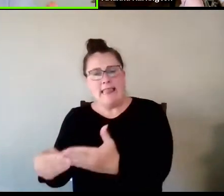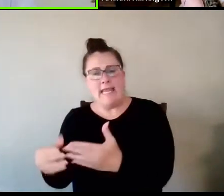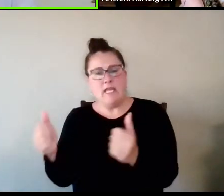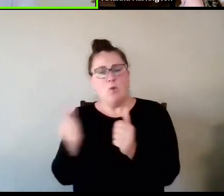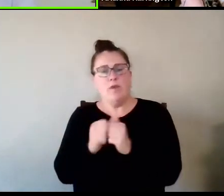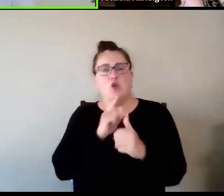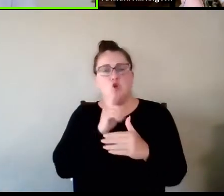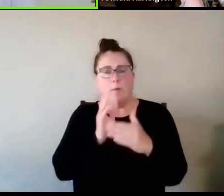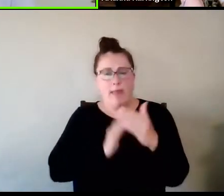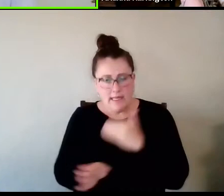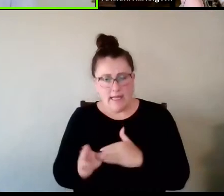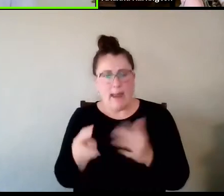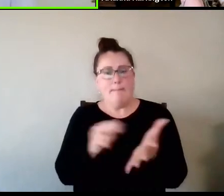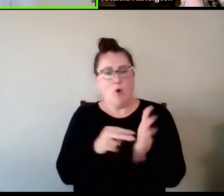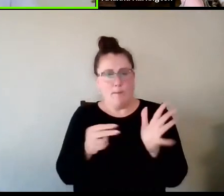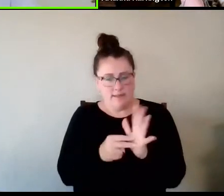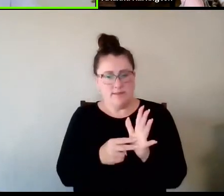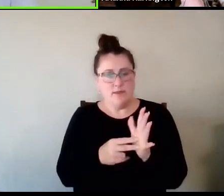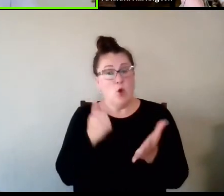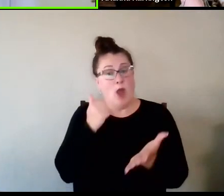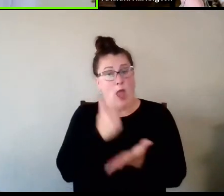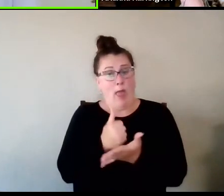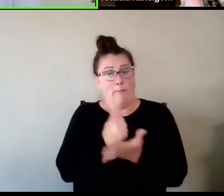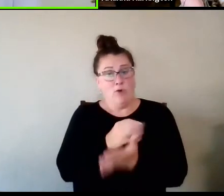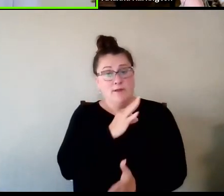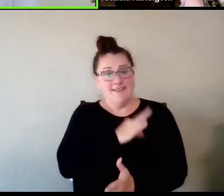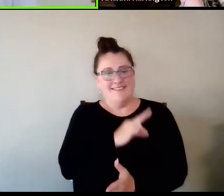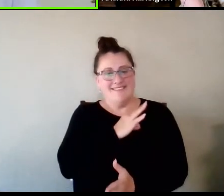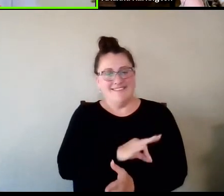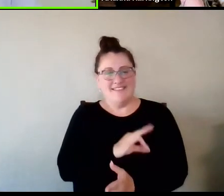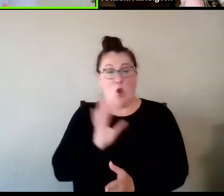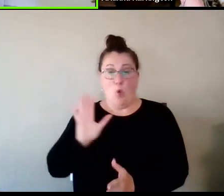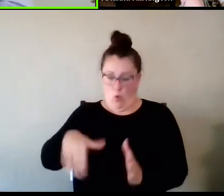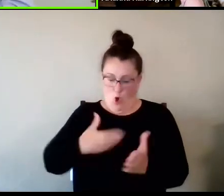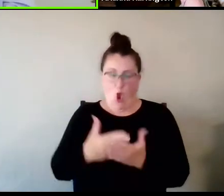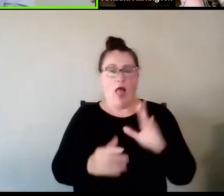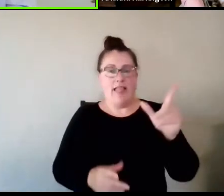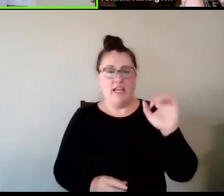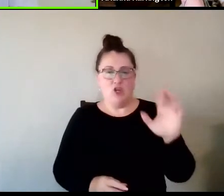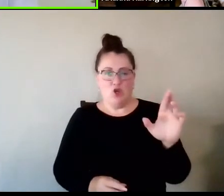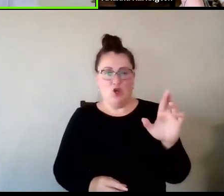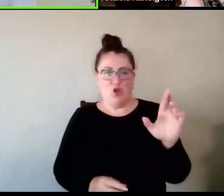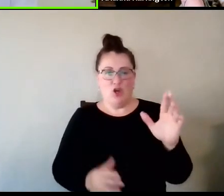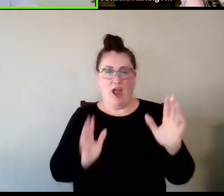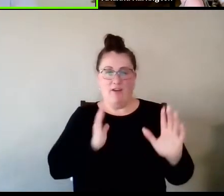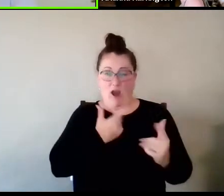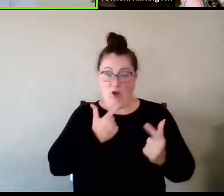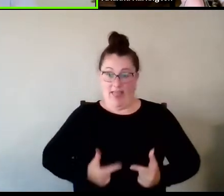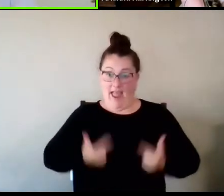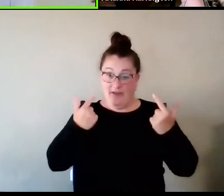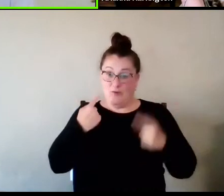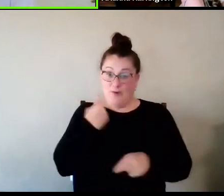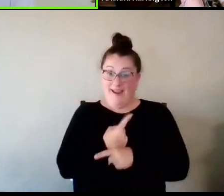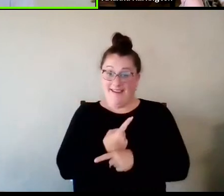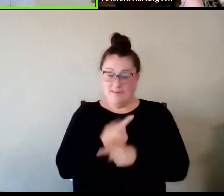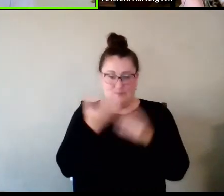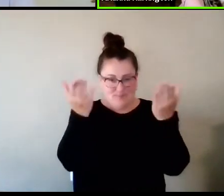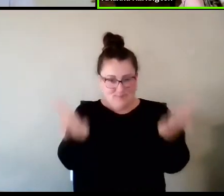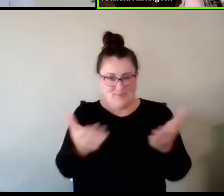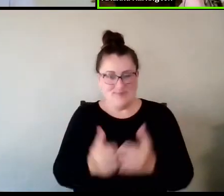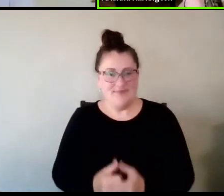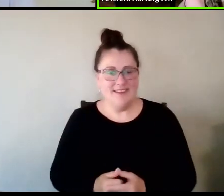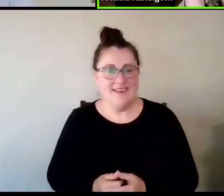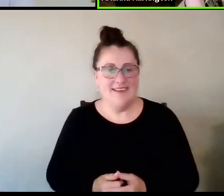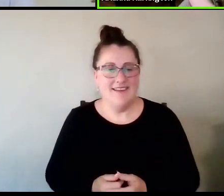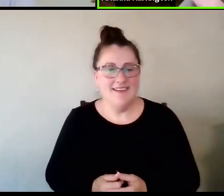humanity. So I hope it's helpful to many leaders. And by the way, all of us are leaders, right? At the minimum, we're leaders of our lives. So there you have it. But